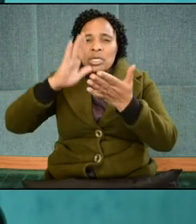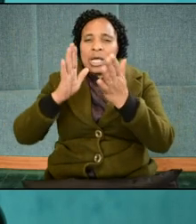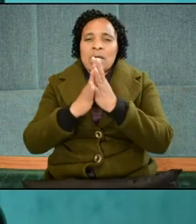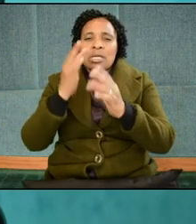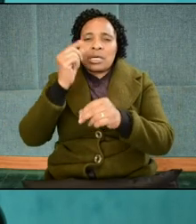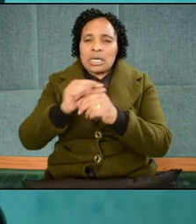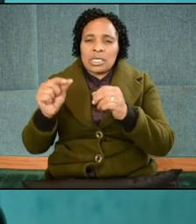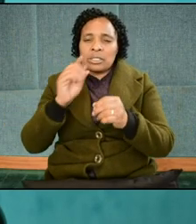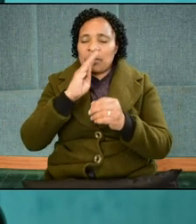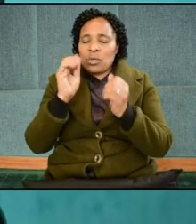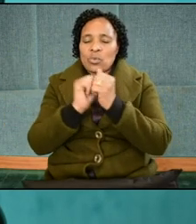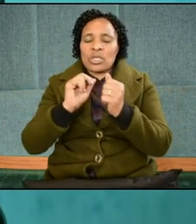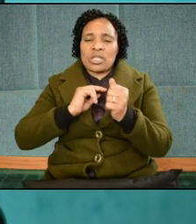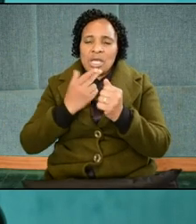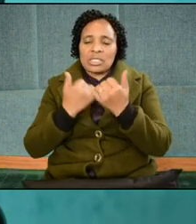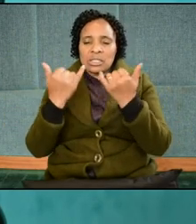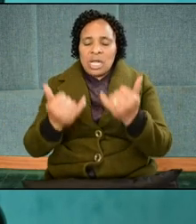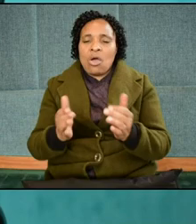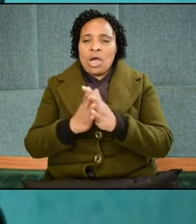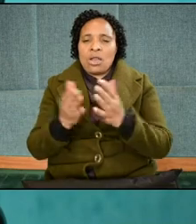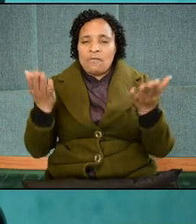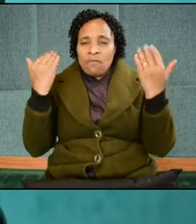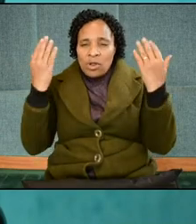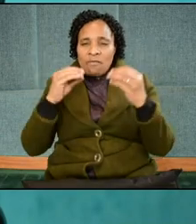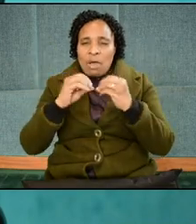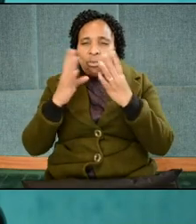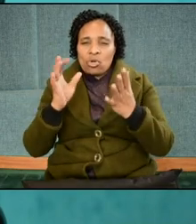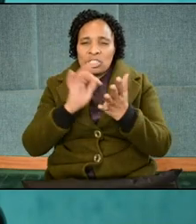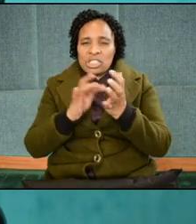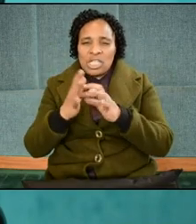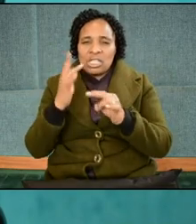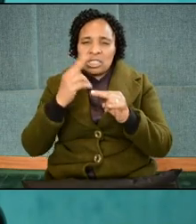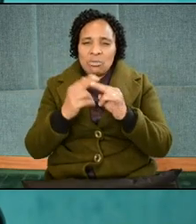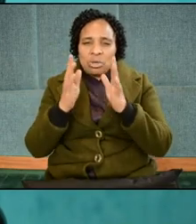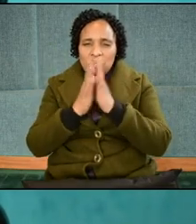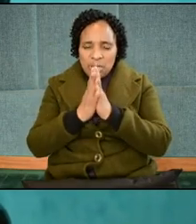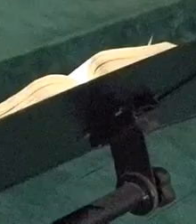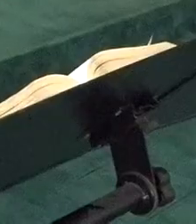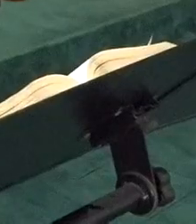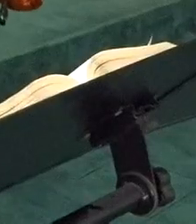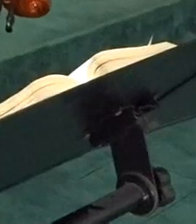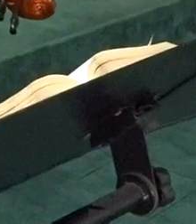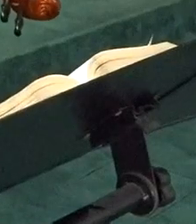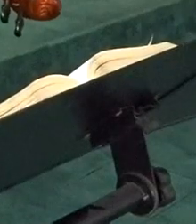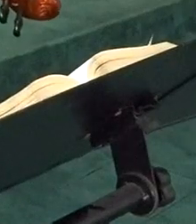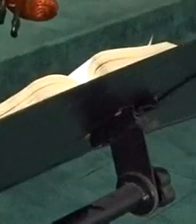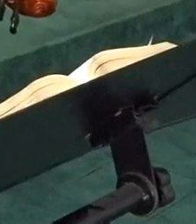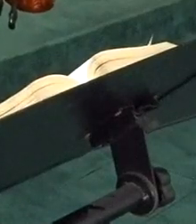Be with us now and forevermore, for these are humble. We pray in Jesus' name. Amen. Amen. Amen.